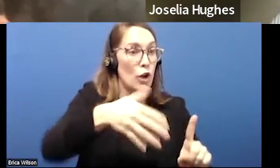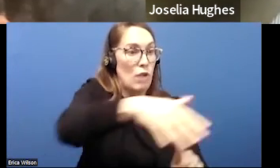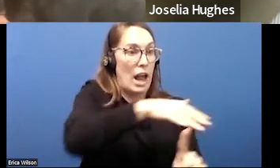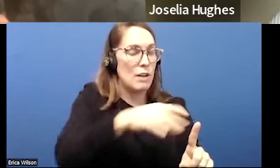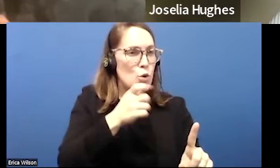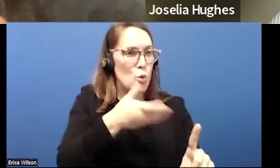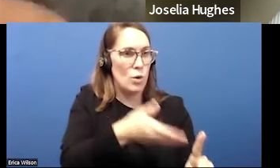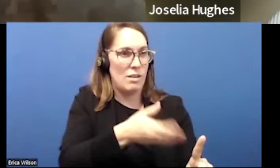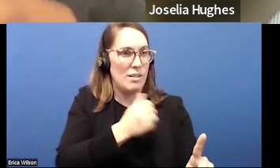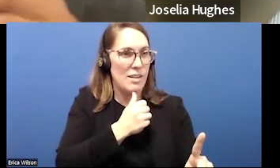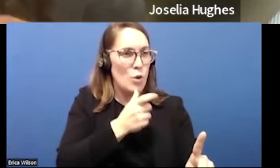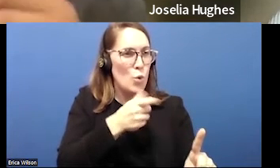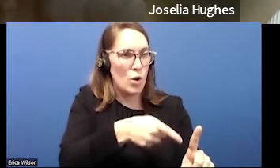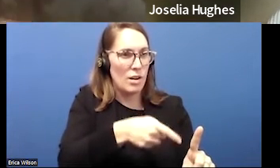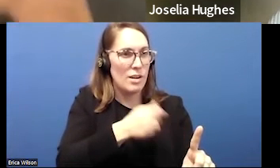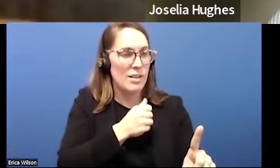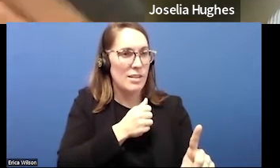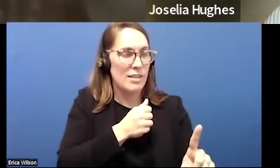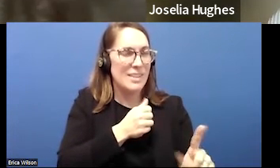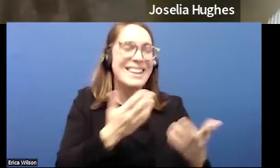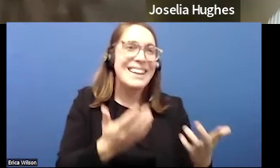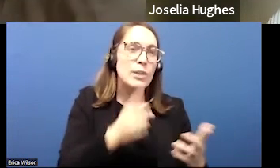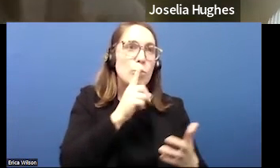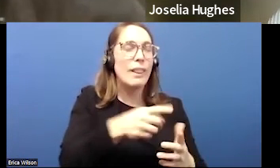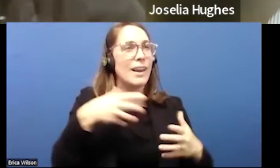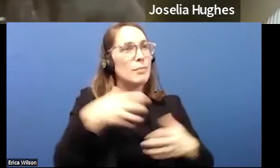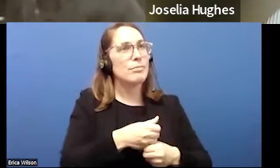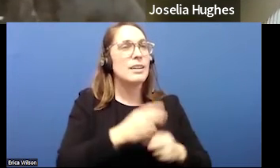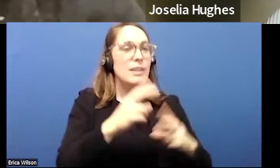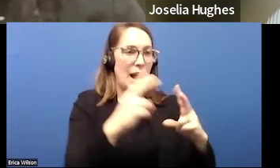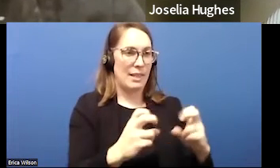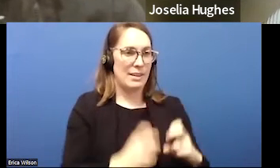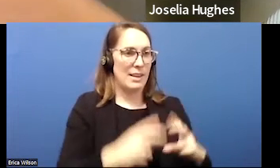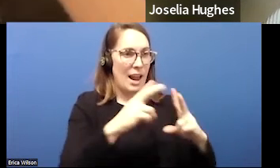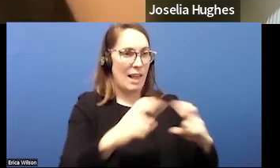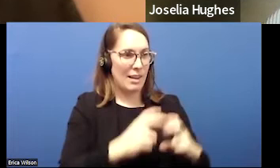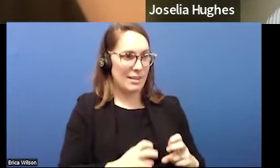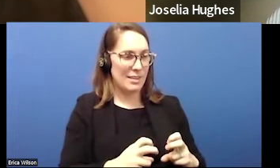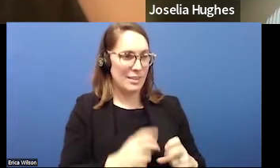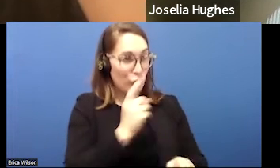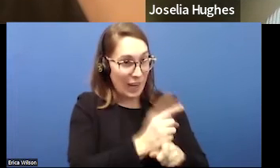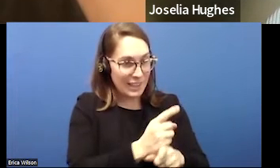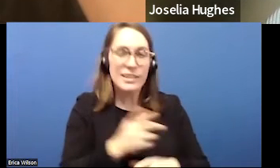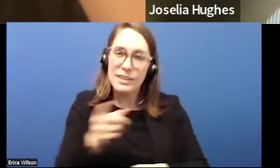who was there, right? Like just really it's the analysis, right? Right.